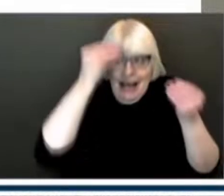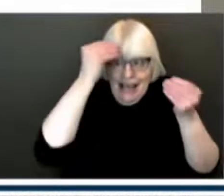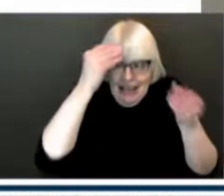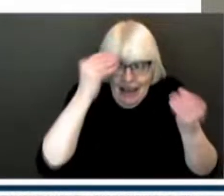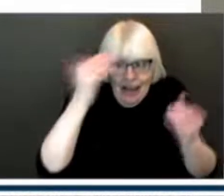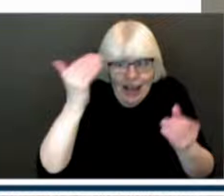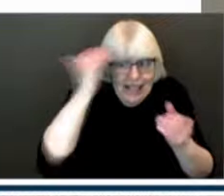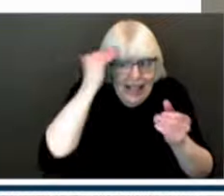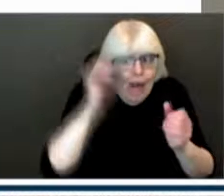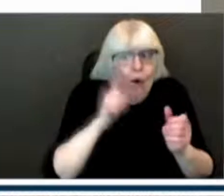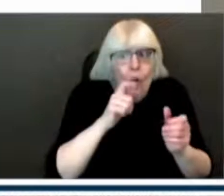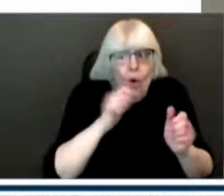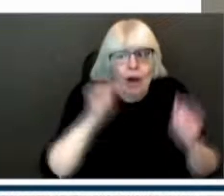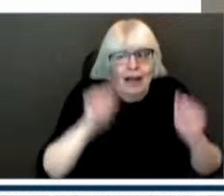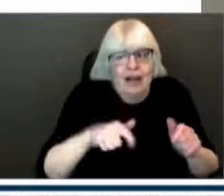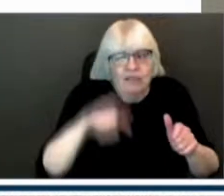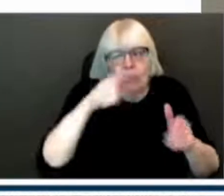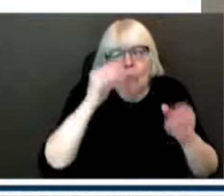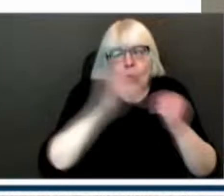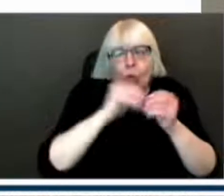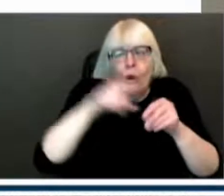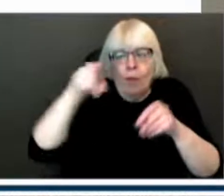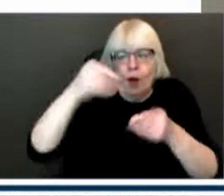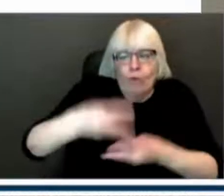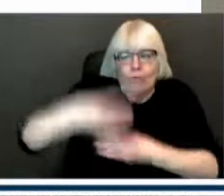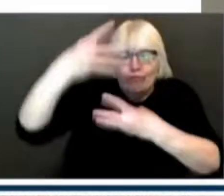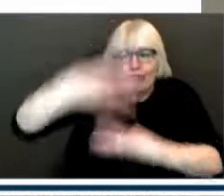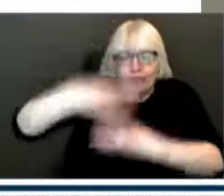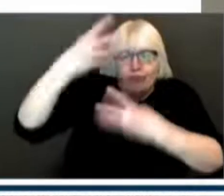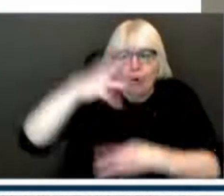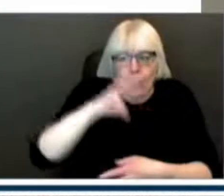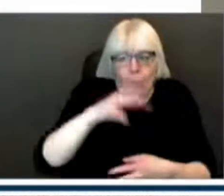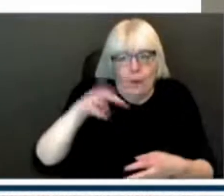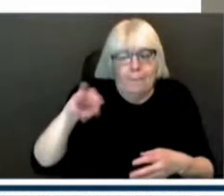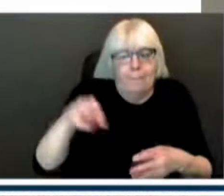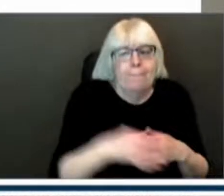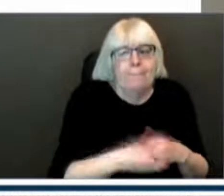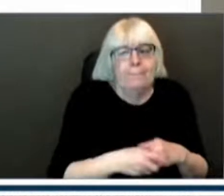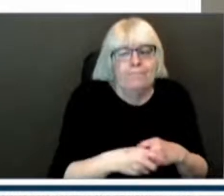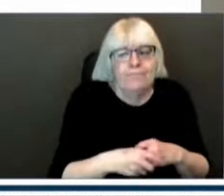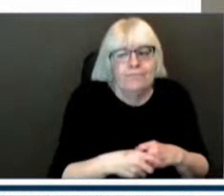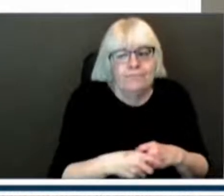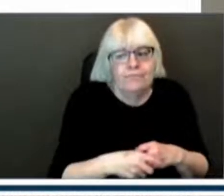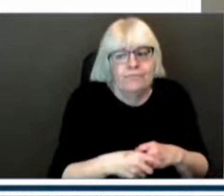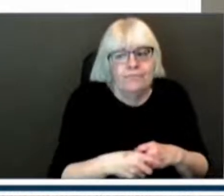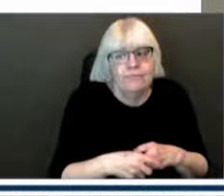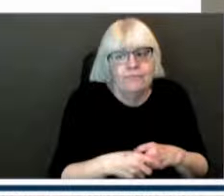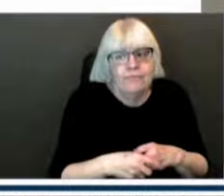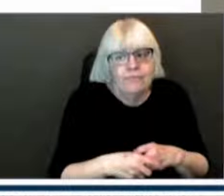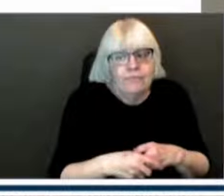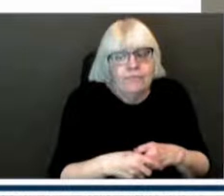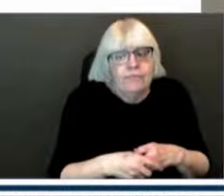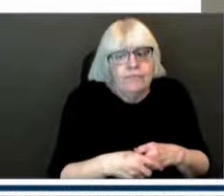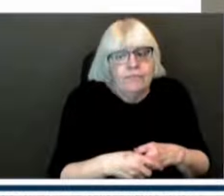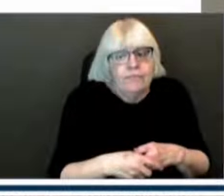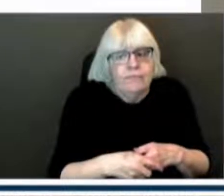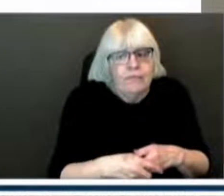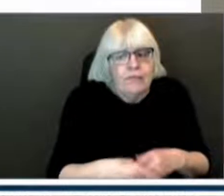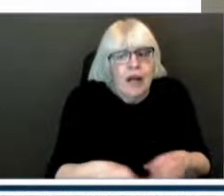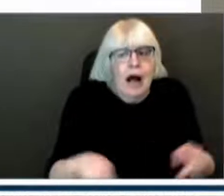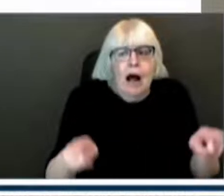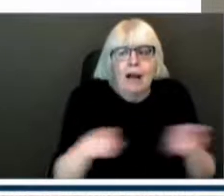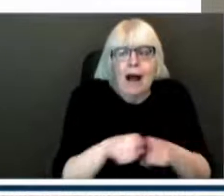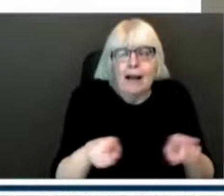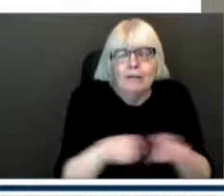vaccine booking site. And the second recent announcement we're adopting is that advice on timing for when to receive a